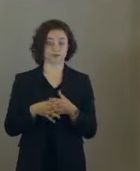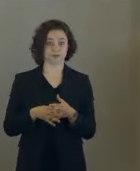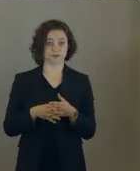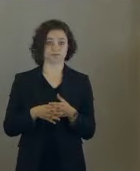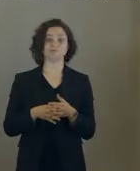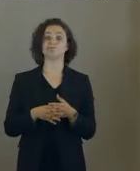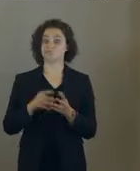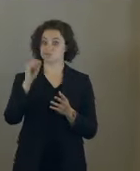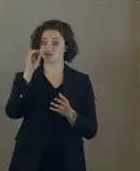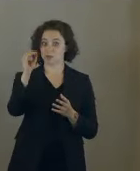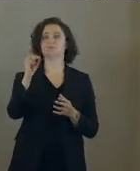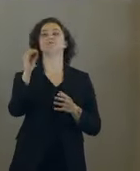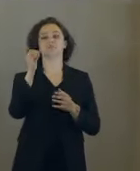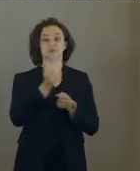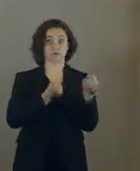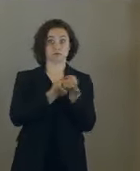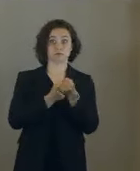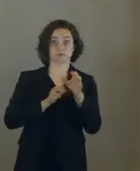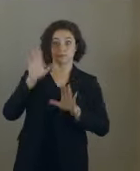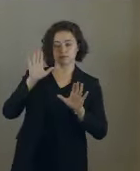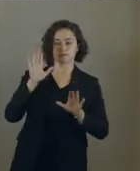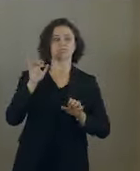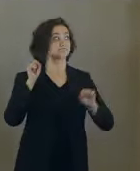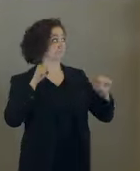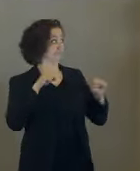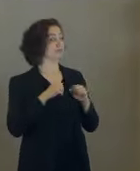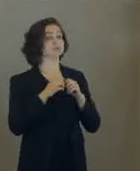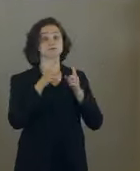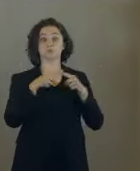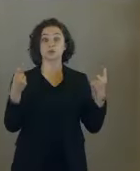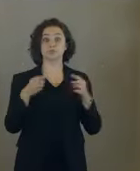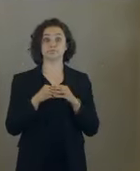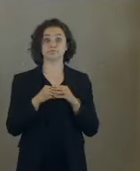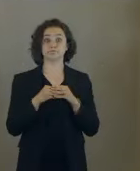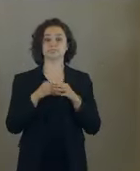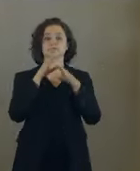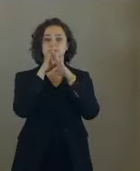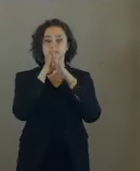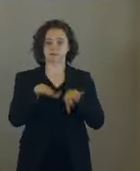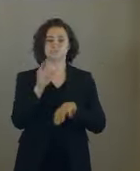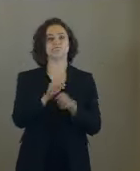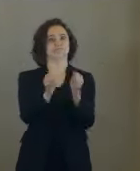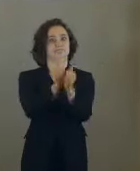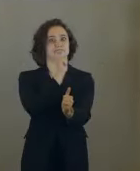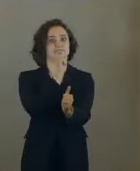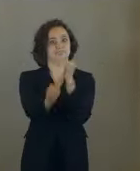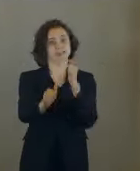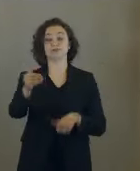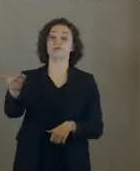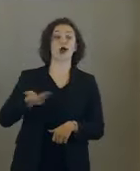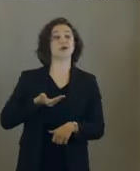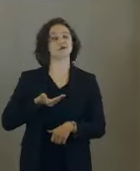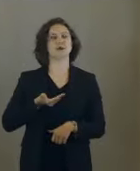Hearing none. Those in favor will say aye. Aye. Those opposed will say no. The ayes have it, the motion carries, and we've hired